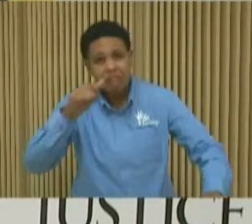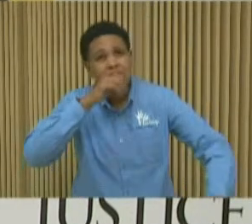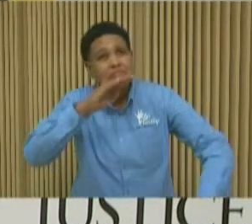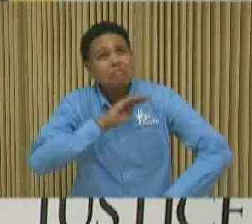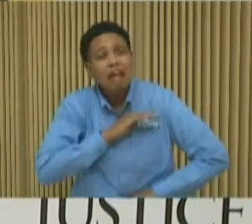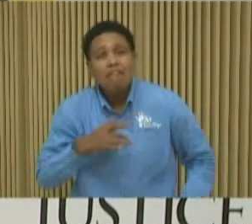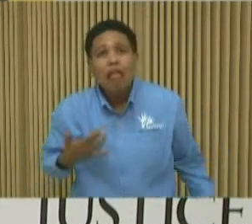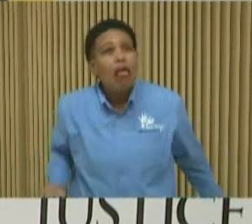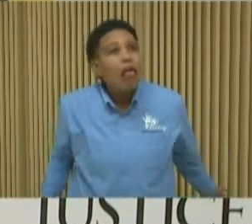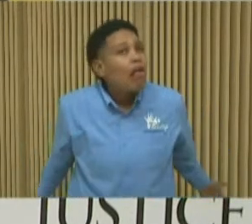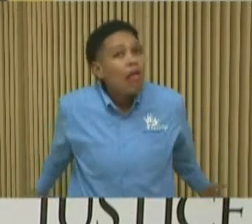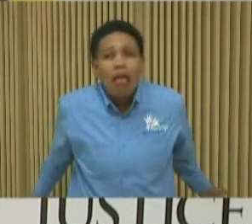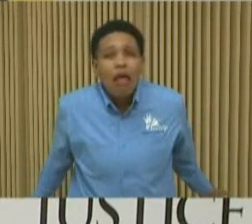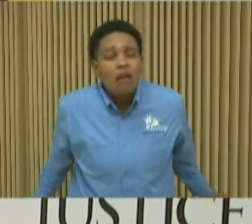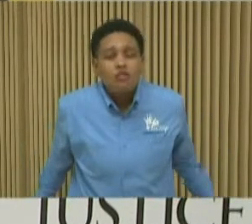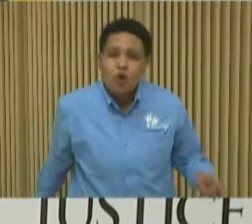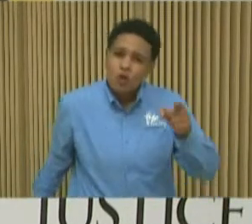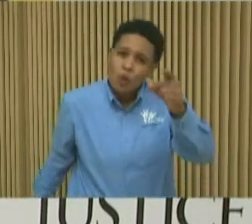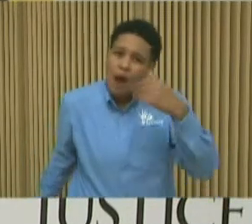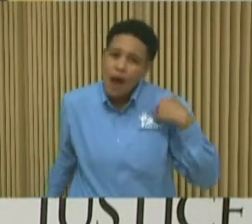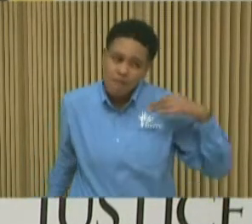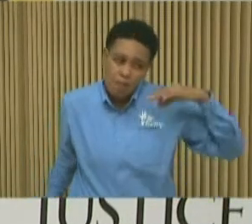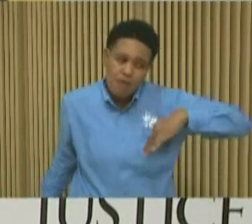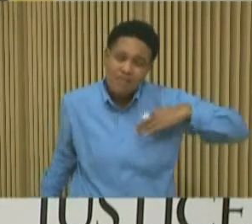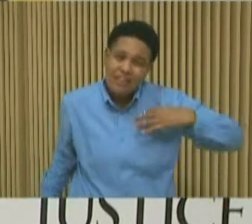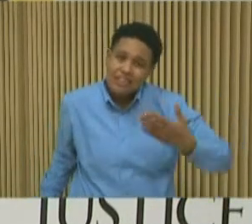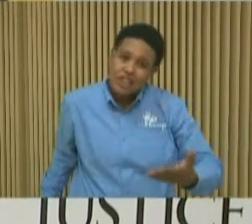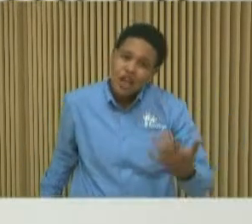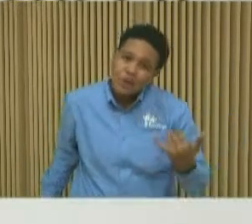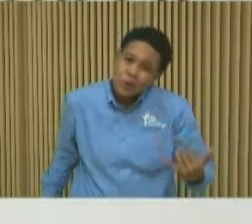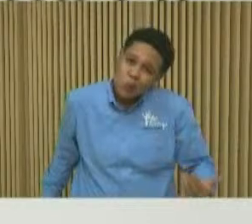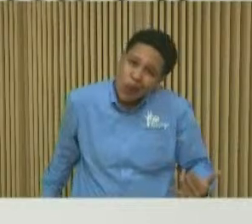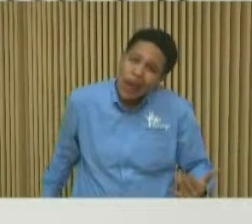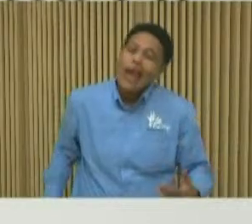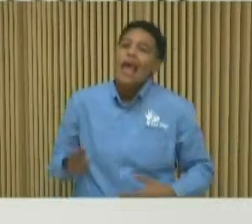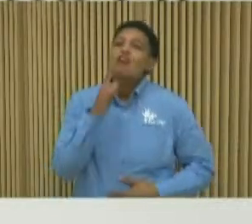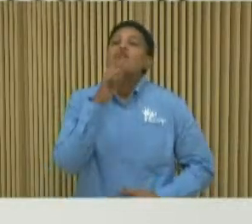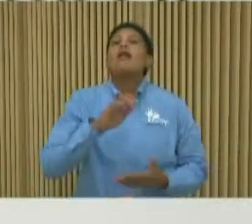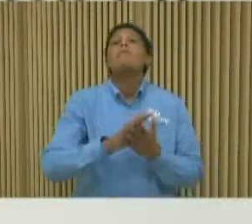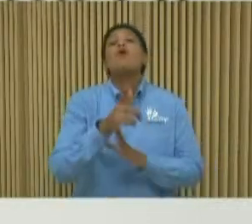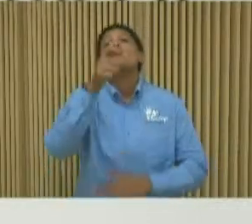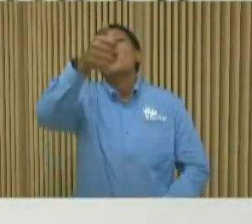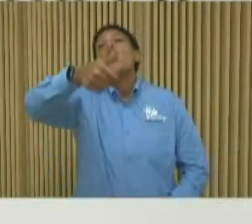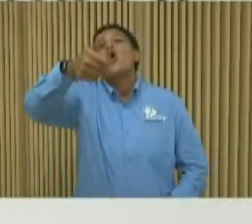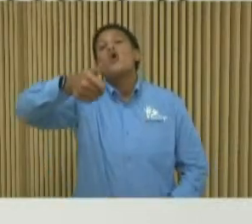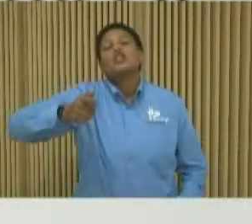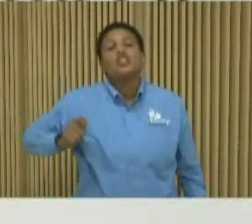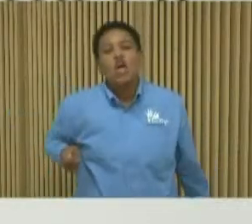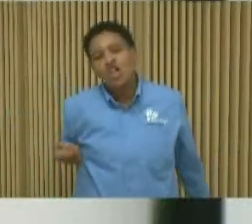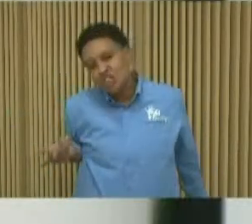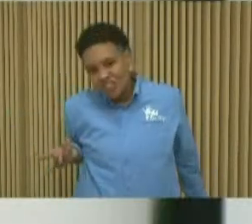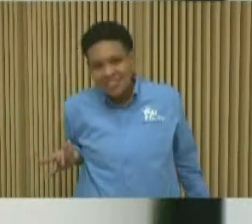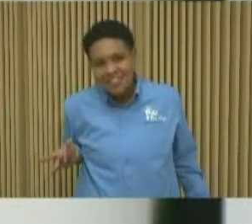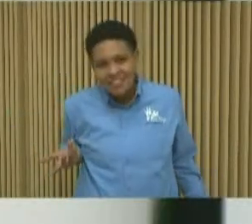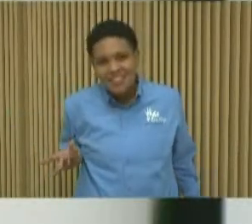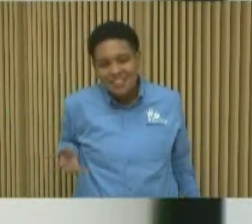satisfied. So you have the privilege here today of being your own judge. And also to help to make that decision.